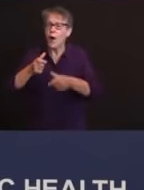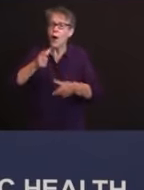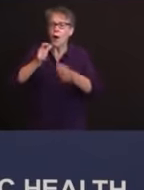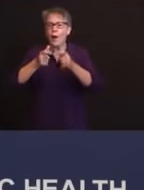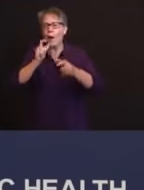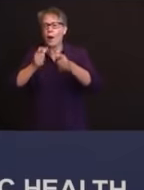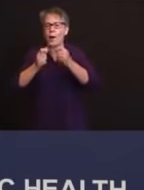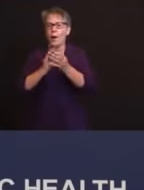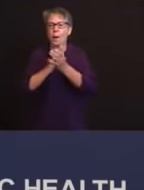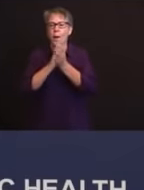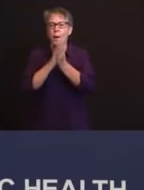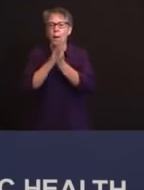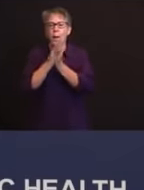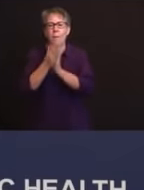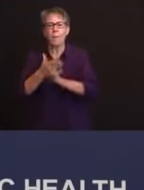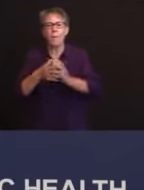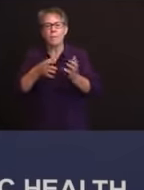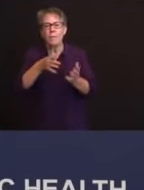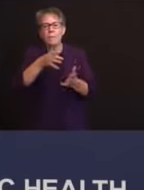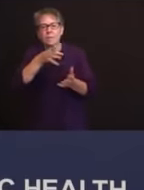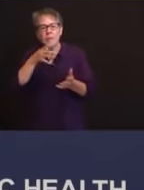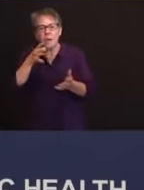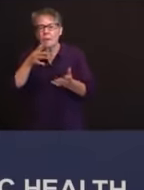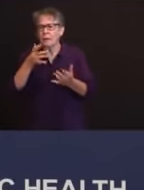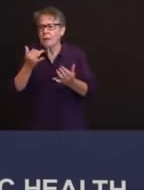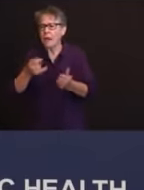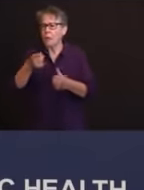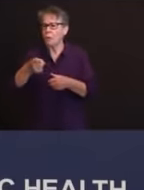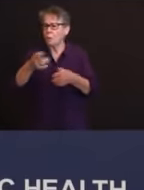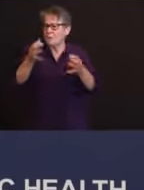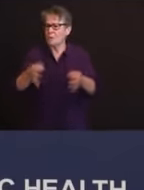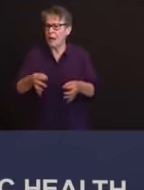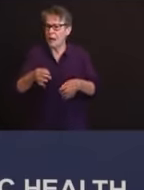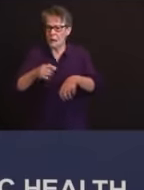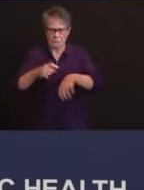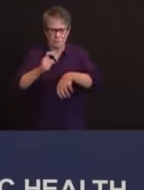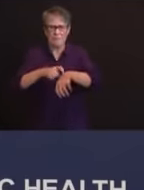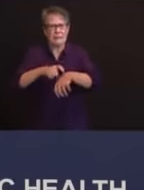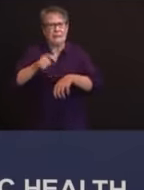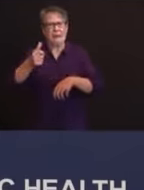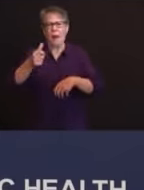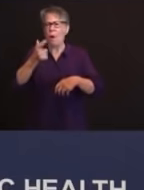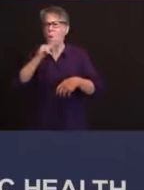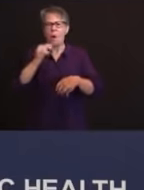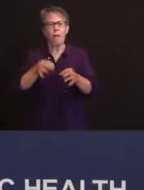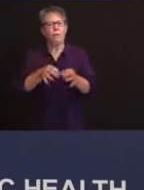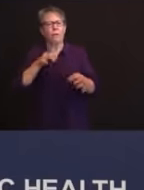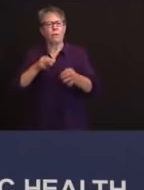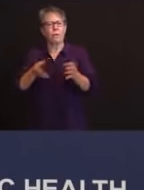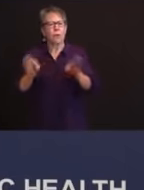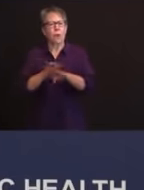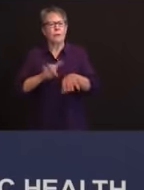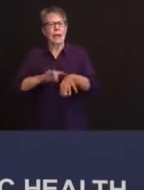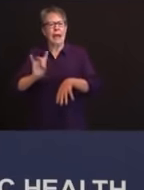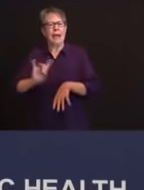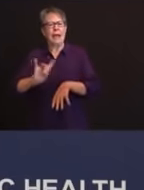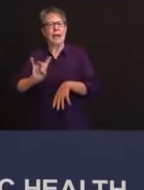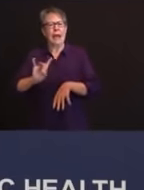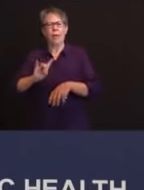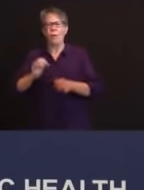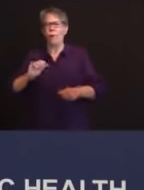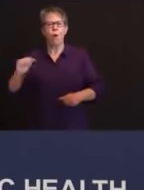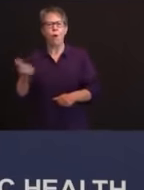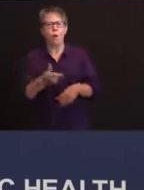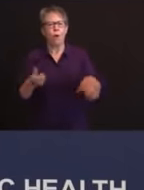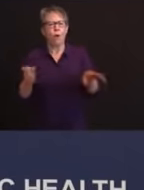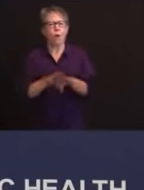not 6? Why not close indoor dining at all, if that's a concern? For the governor, I'd like to ask you to see how Sherman-esque you can be. Has